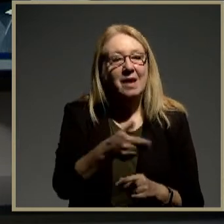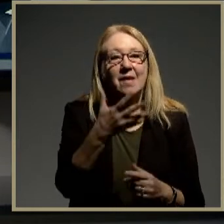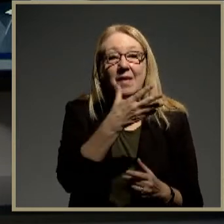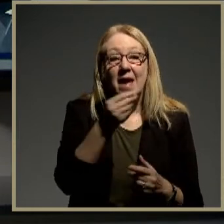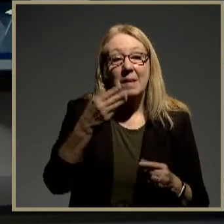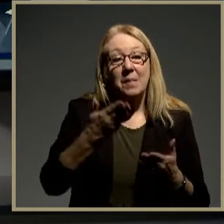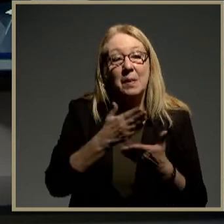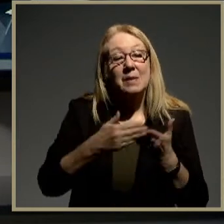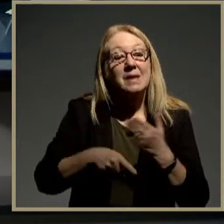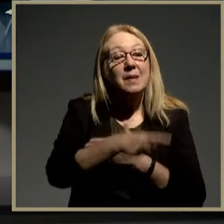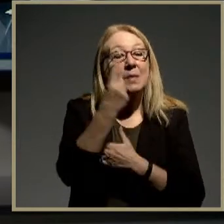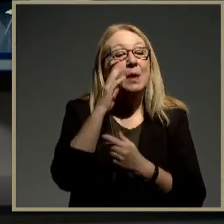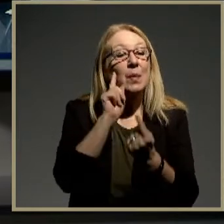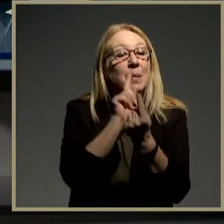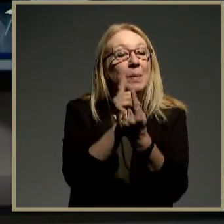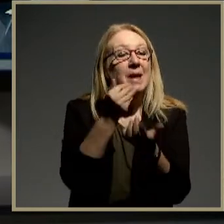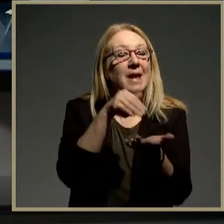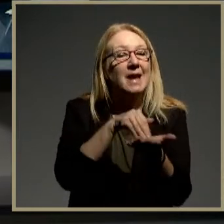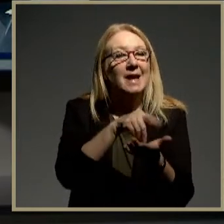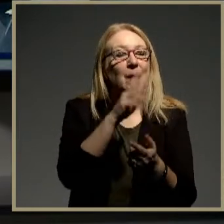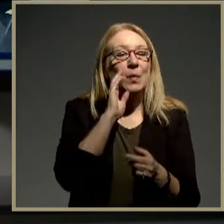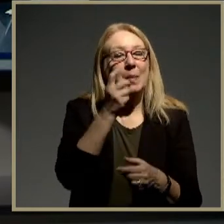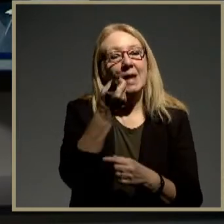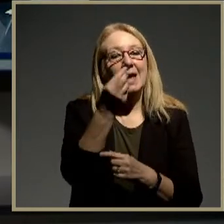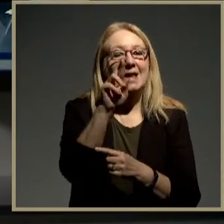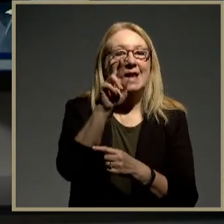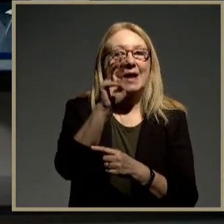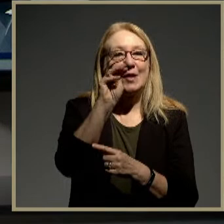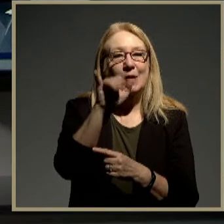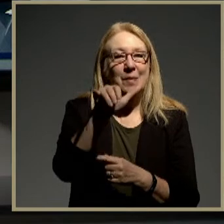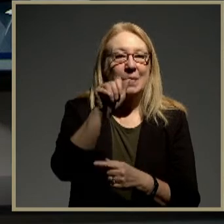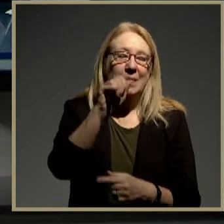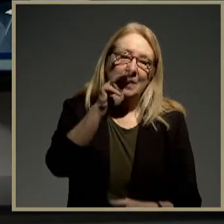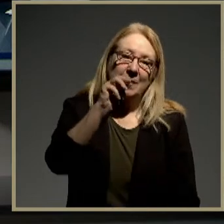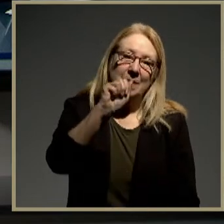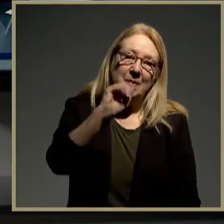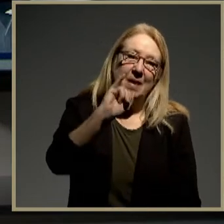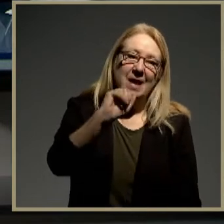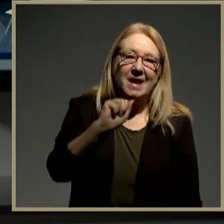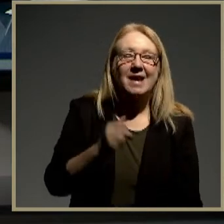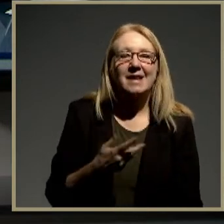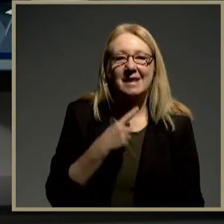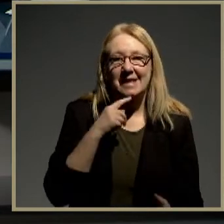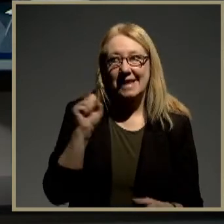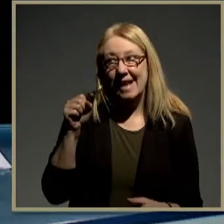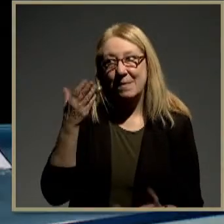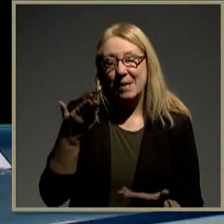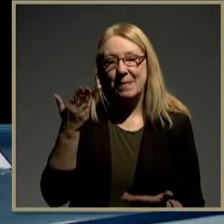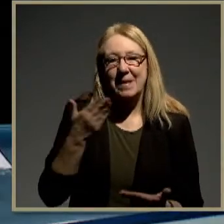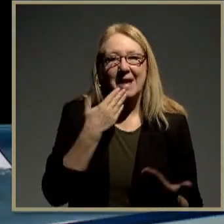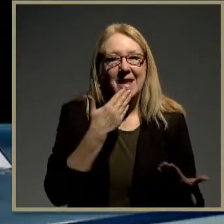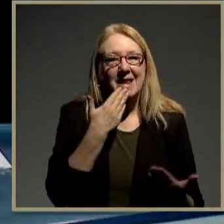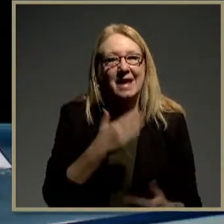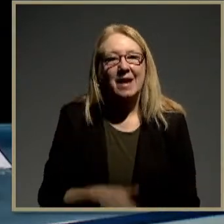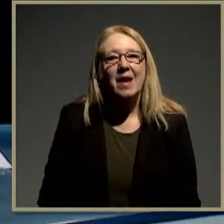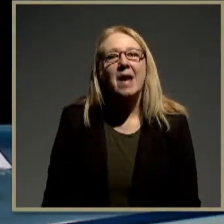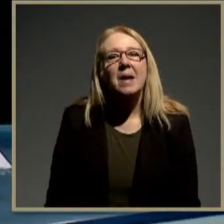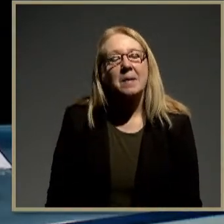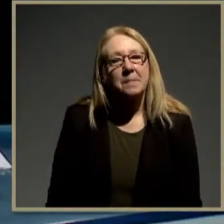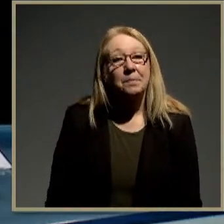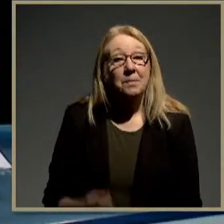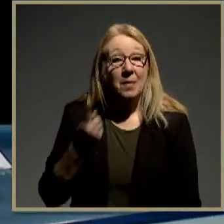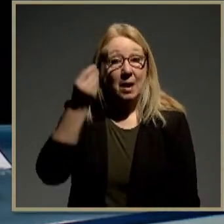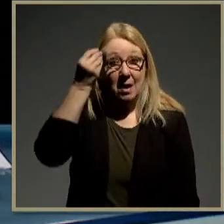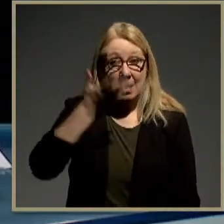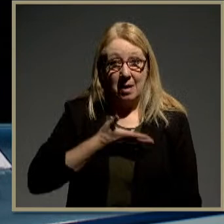maybe someday we'll meet again and you'll be Dr. Maya. Maybe. Best of luck. Thank you. All right, thank you so much. Well, I've been told